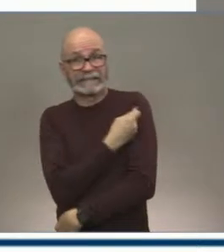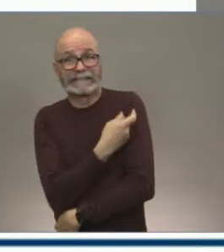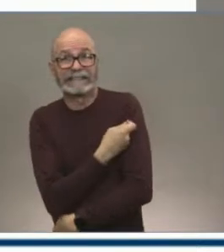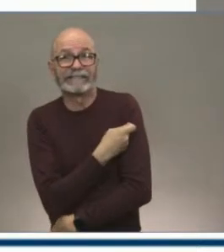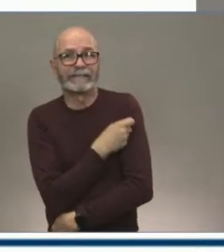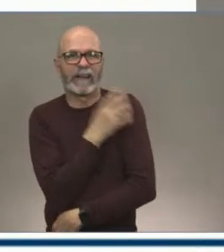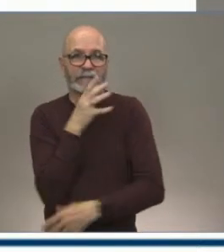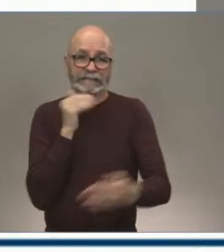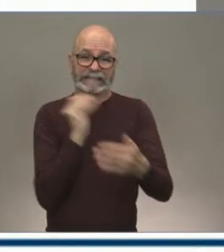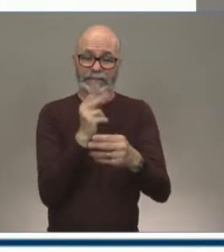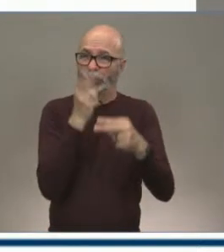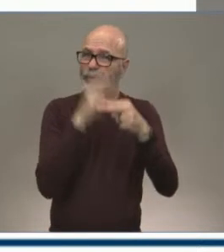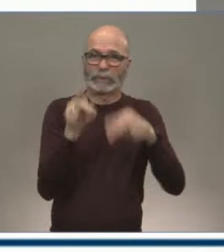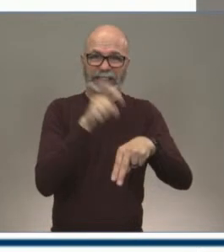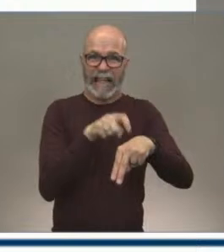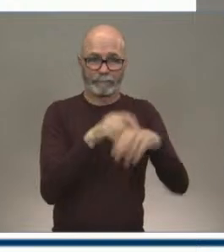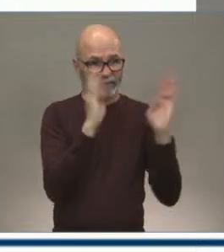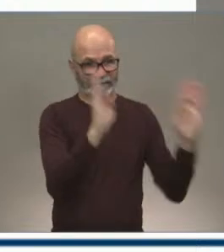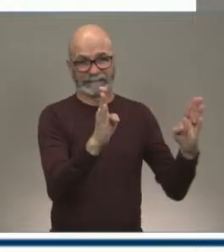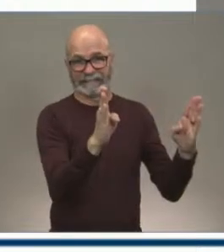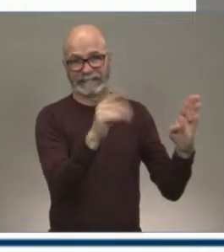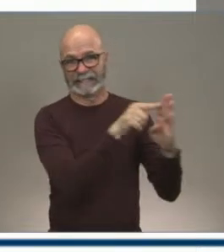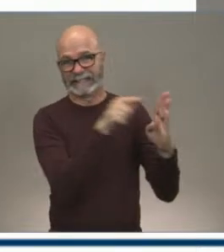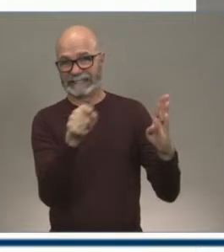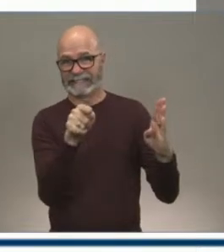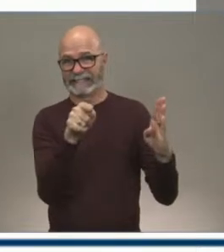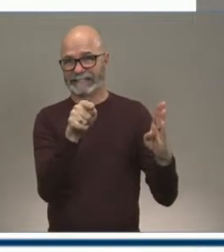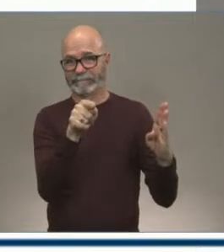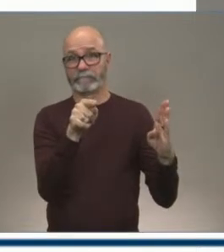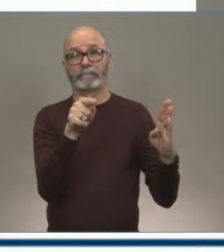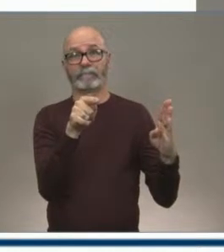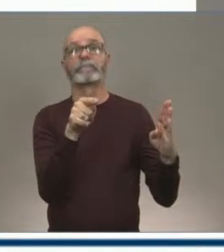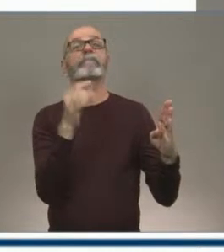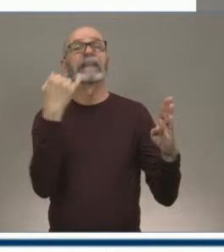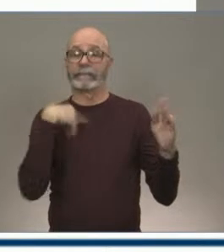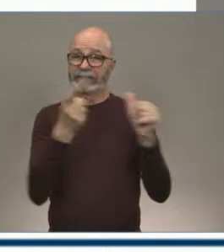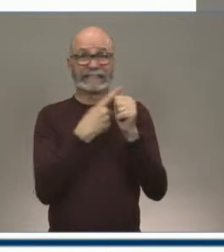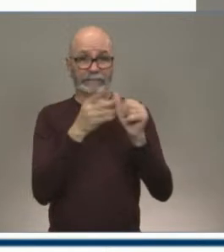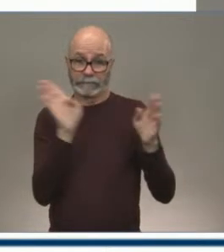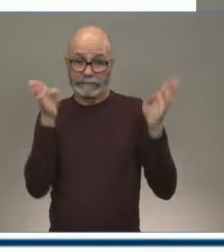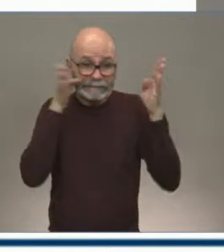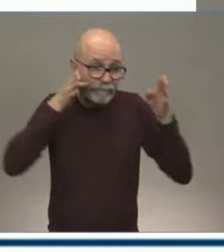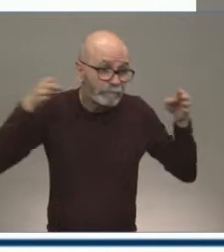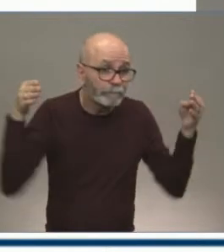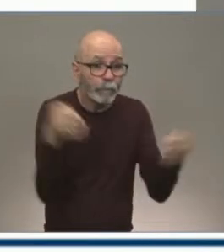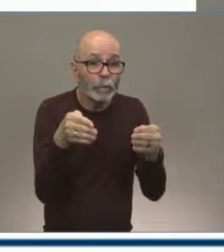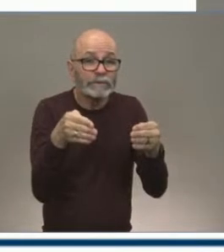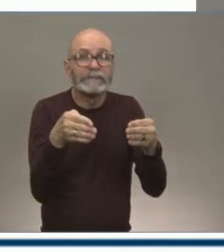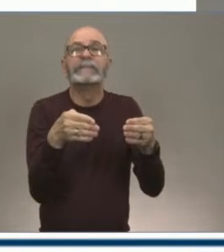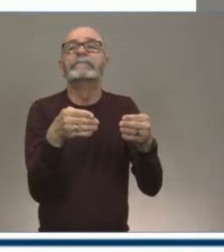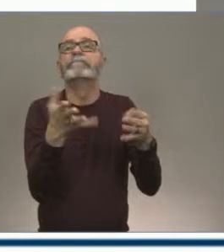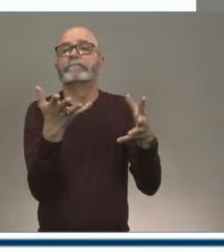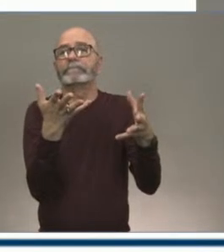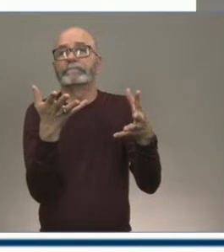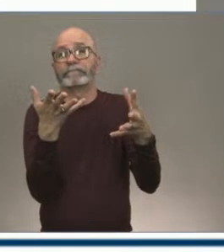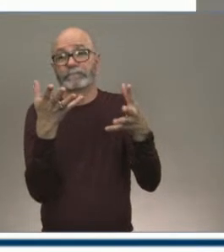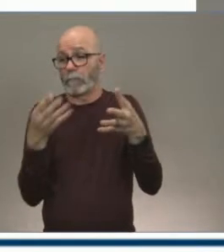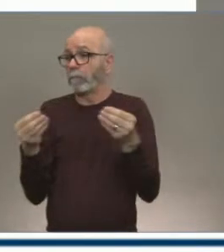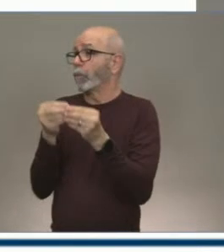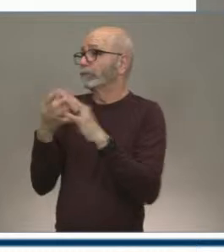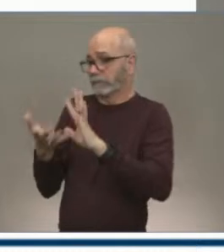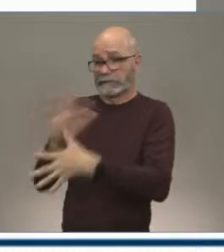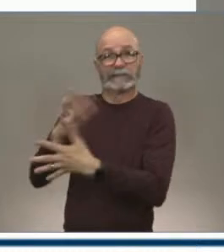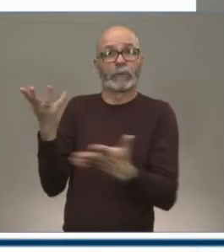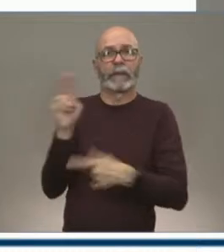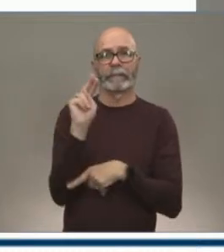possible. And by taking that focus, the more Nova Scotians we get immunized, they're